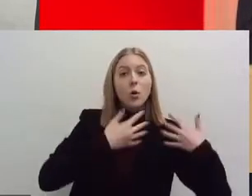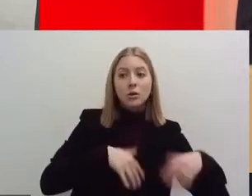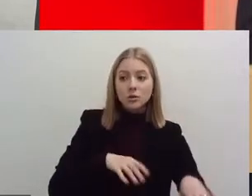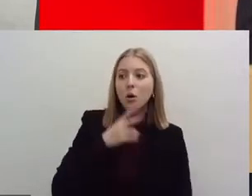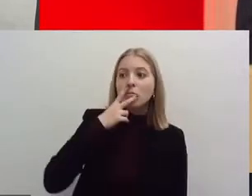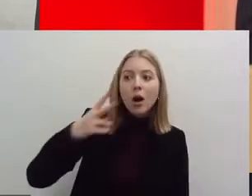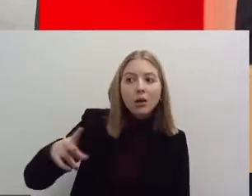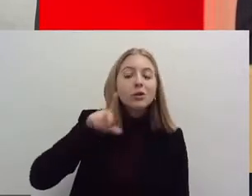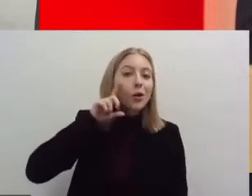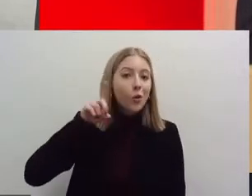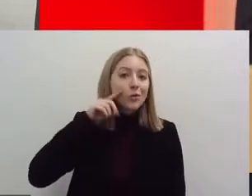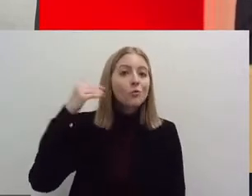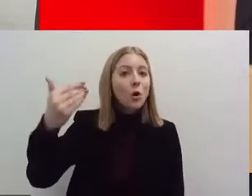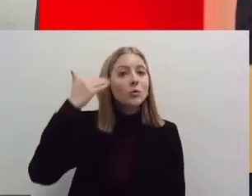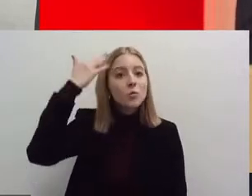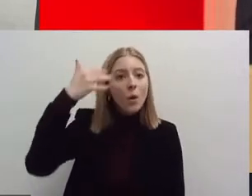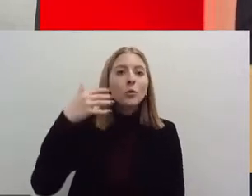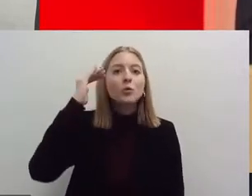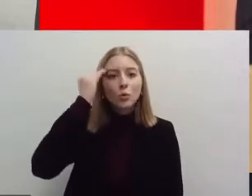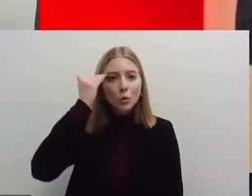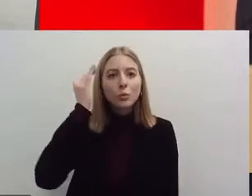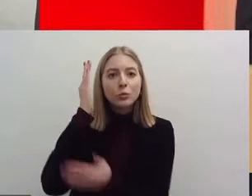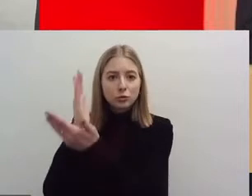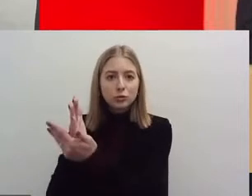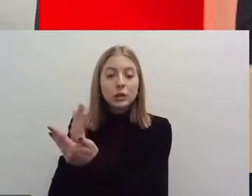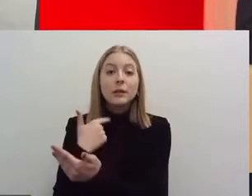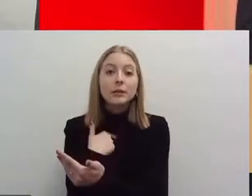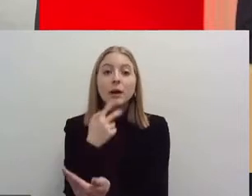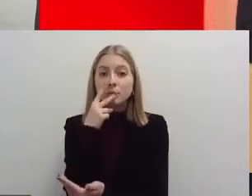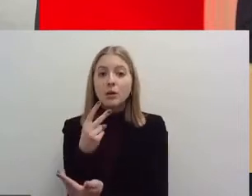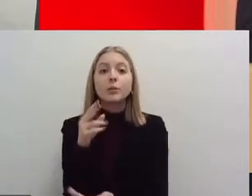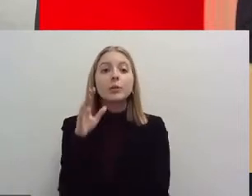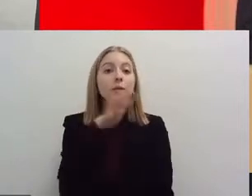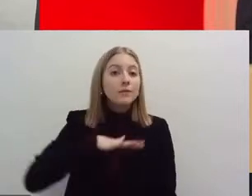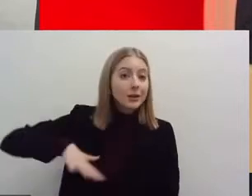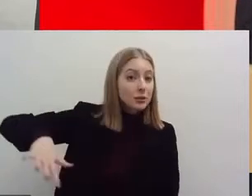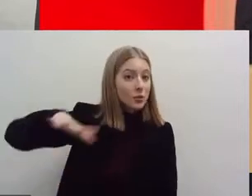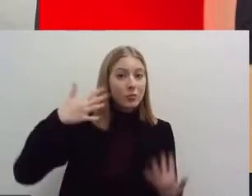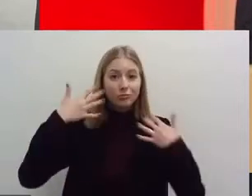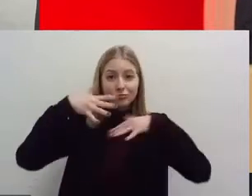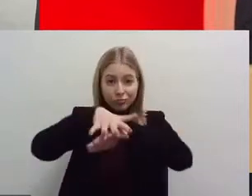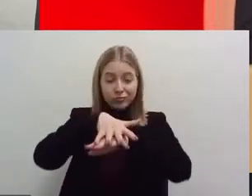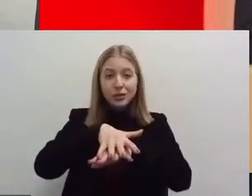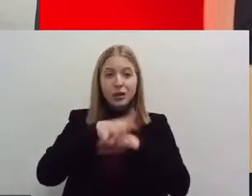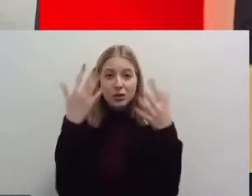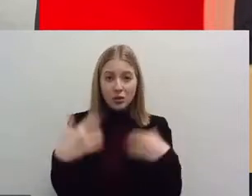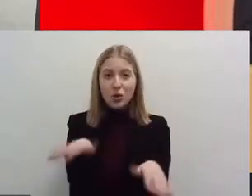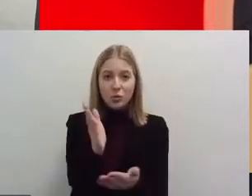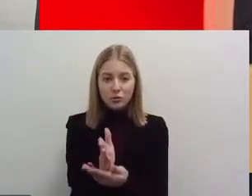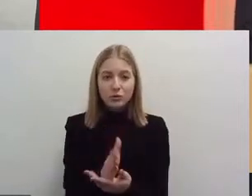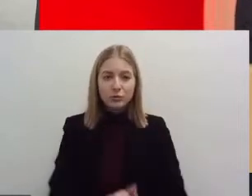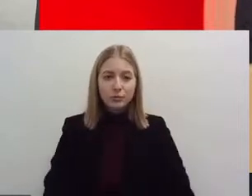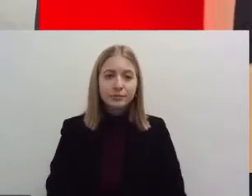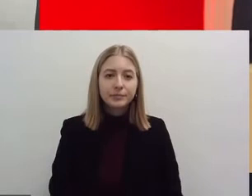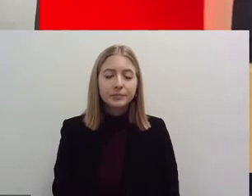most important thing is empowerment and believing in young people, especially in public places from young ages.